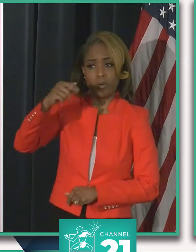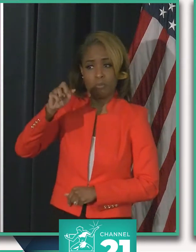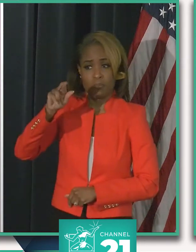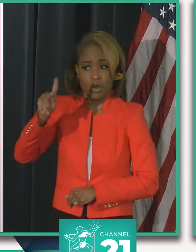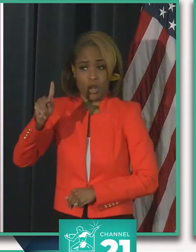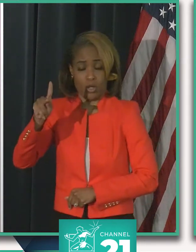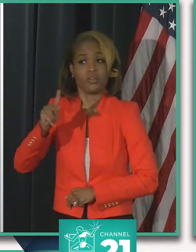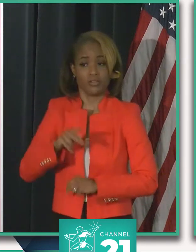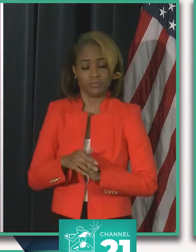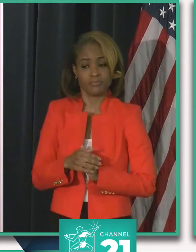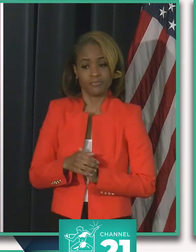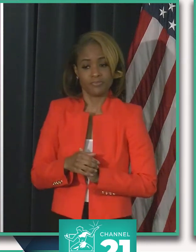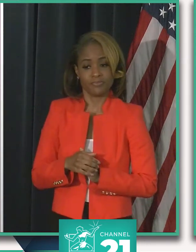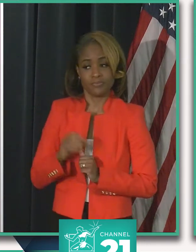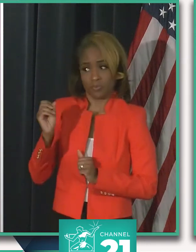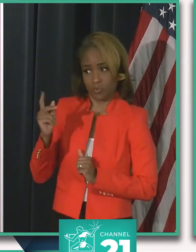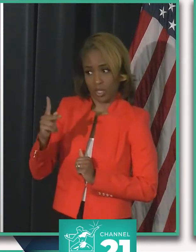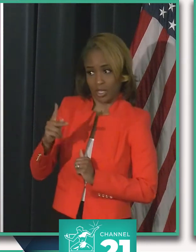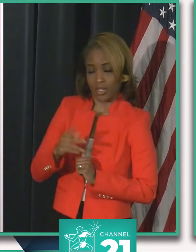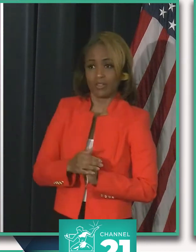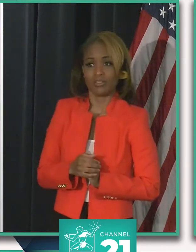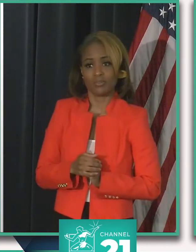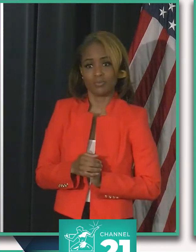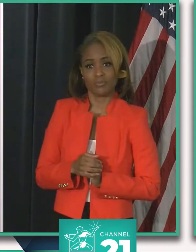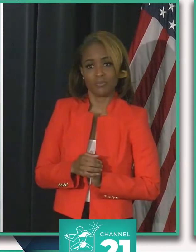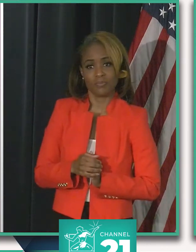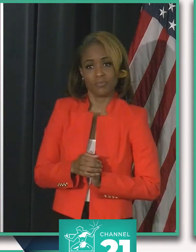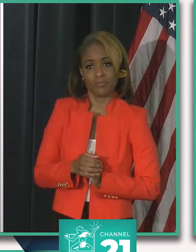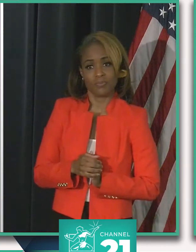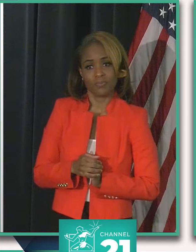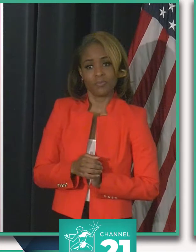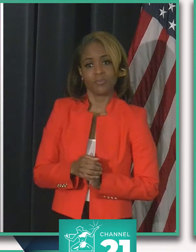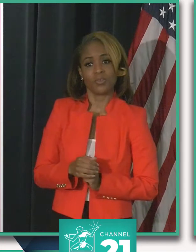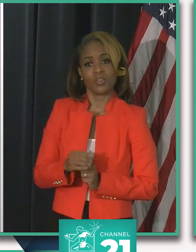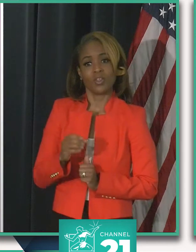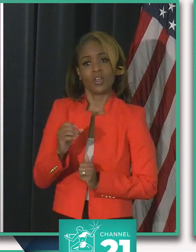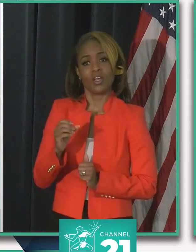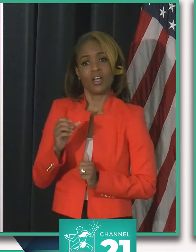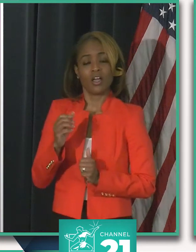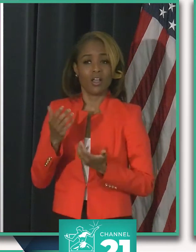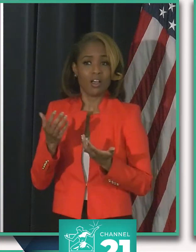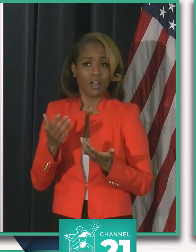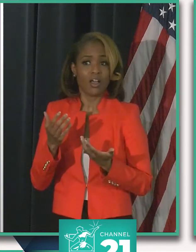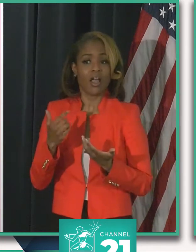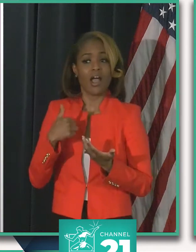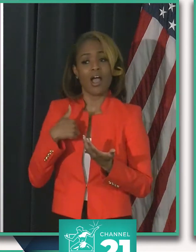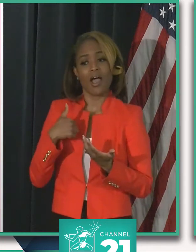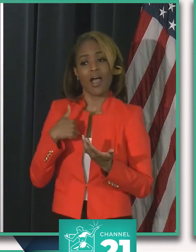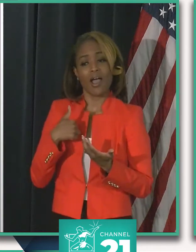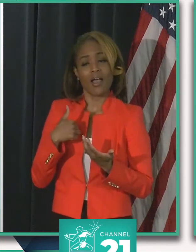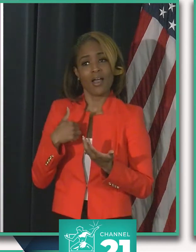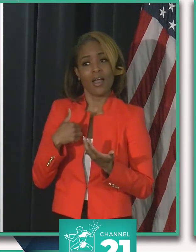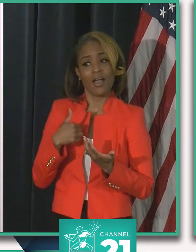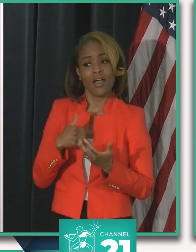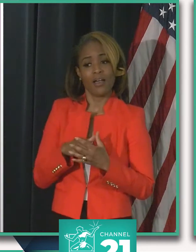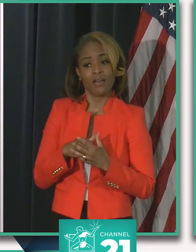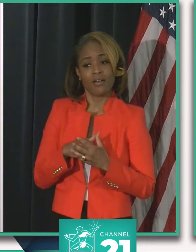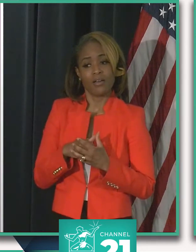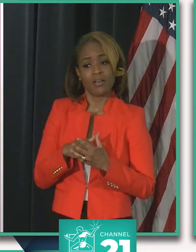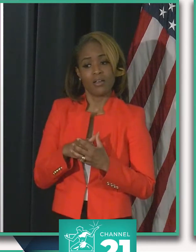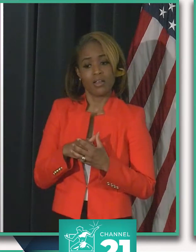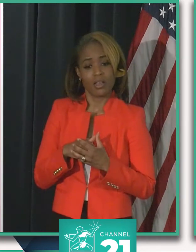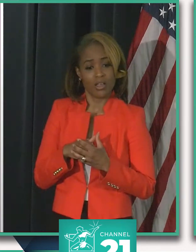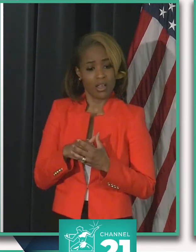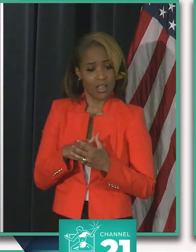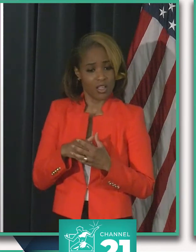Covington. Yes. Yes. All right. Well, I've been an active in